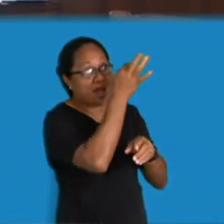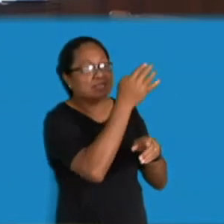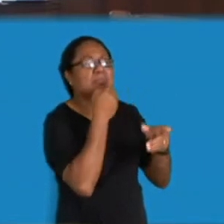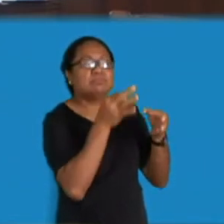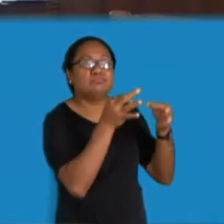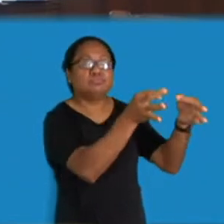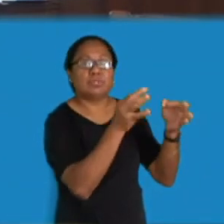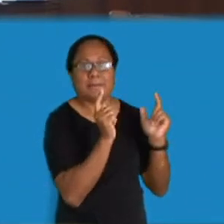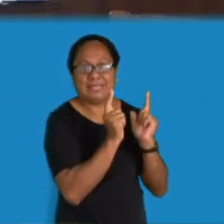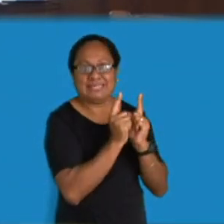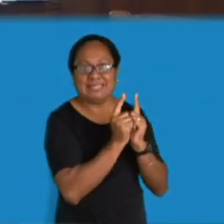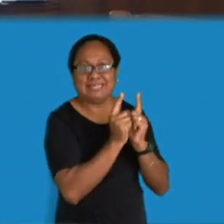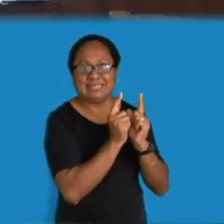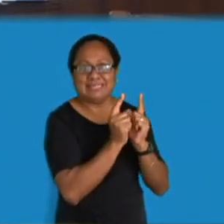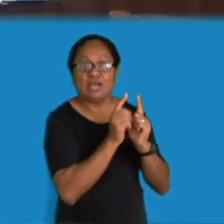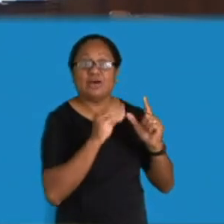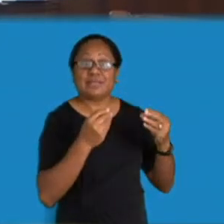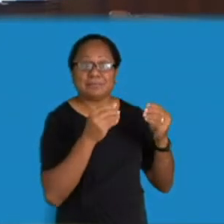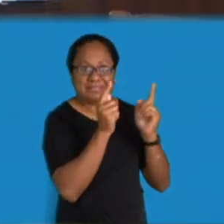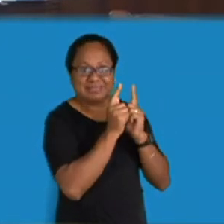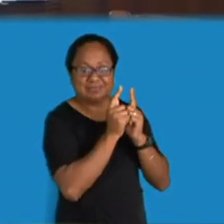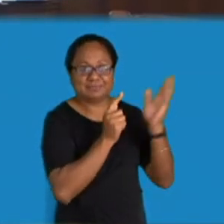deferment of the